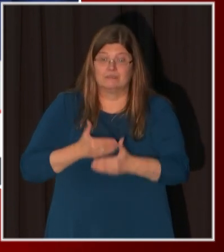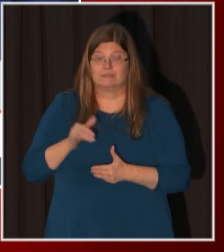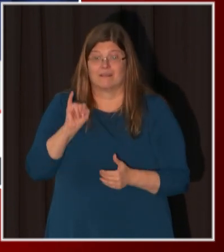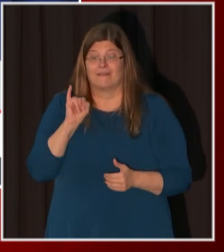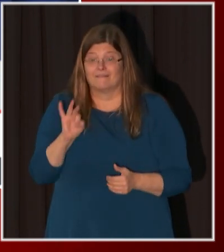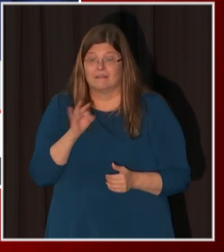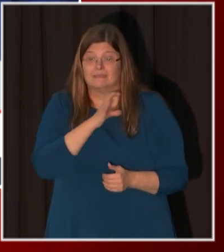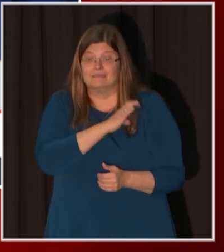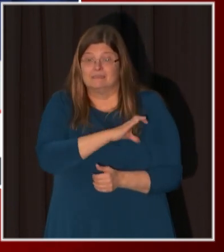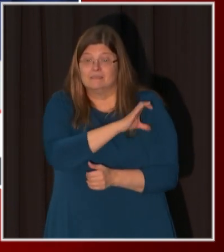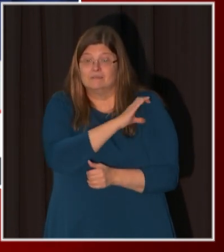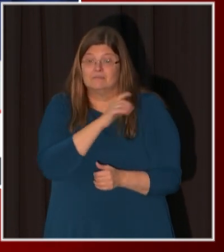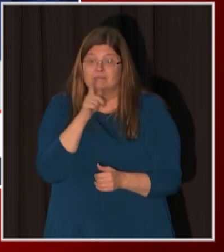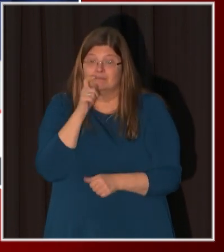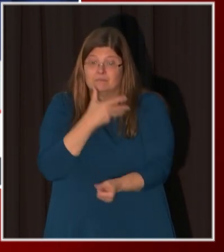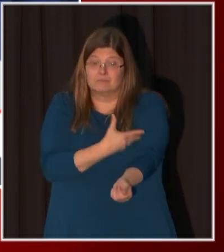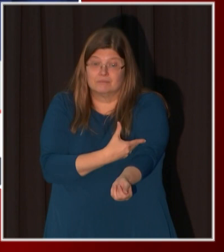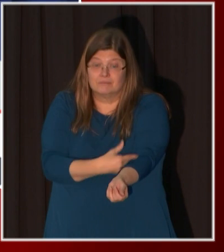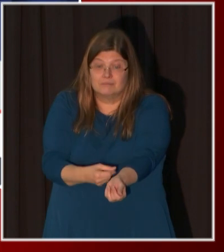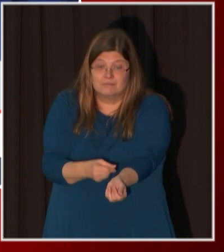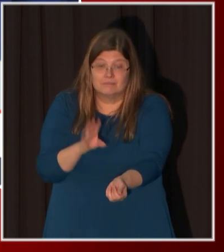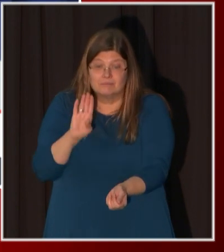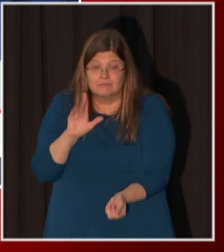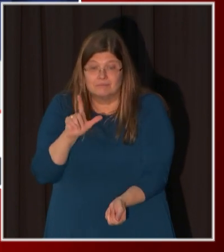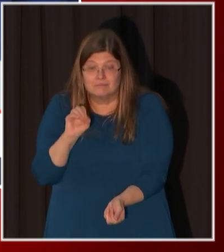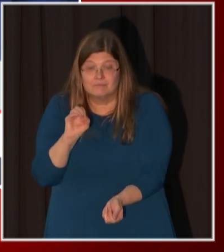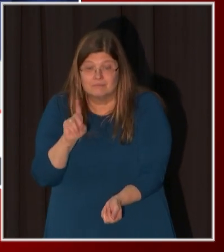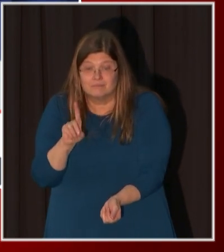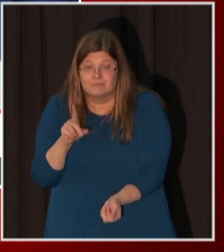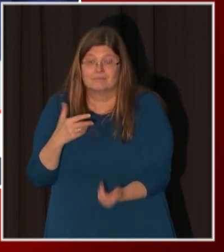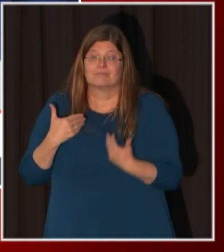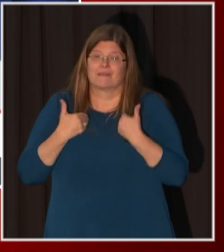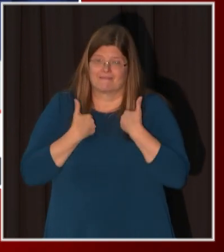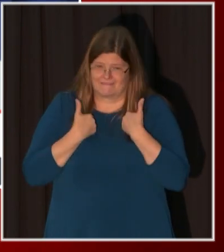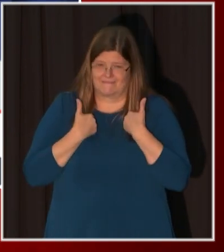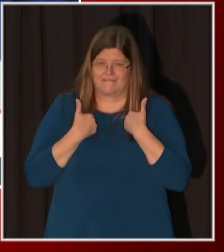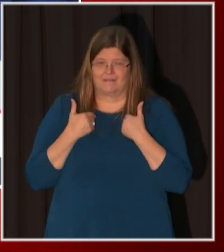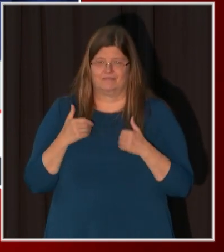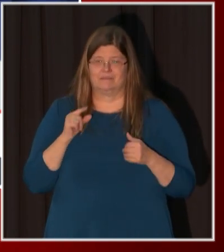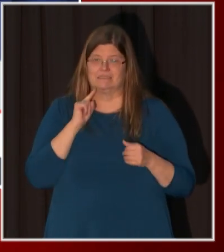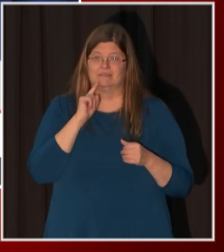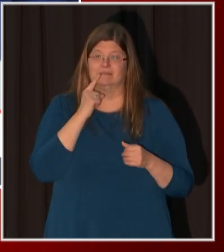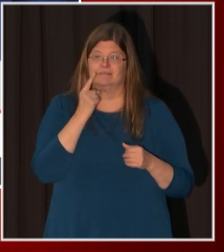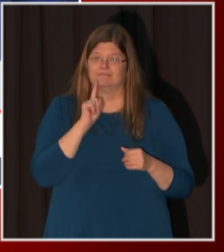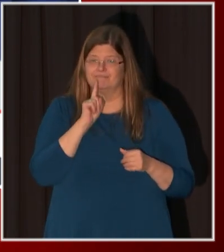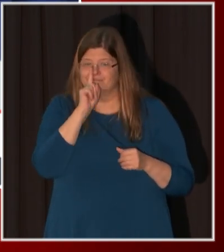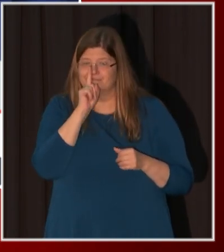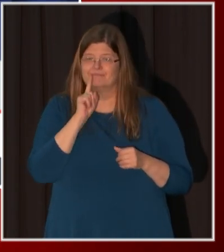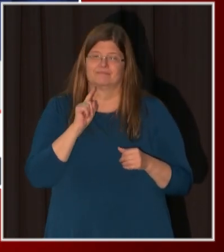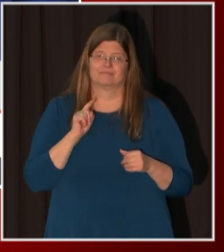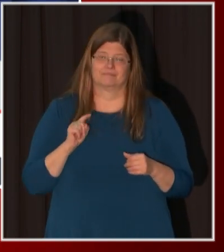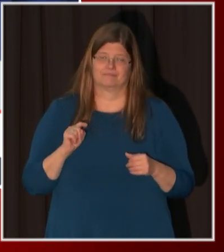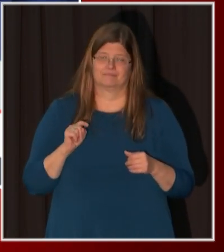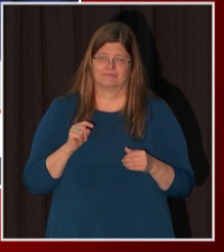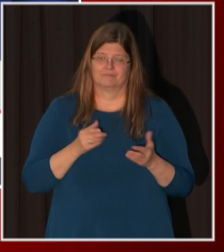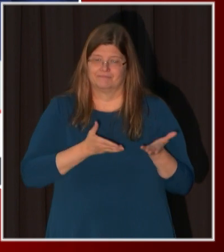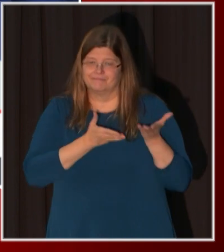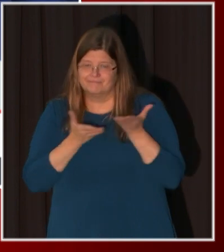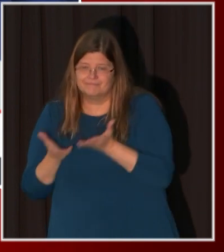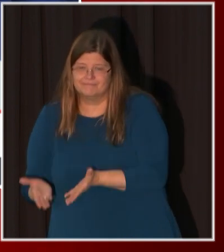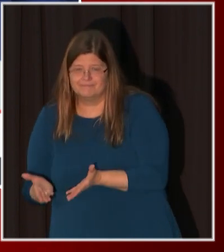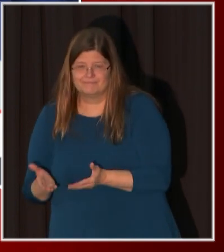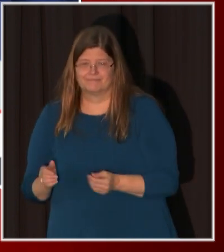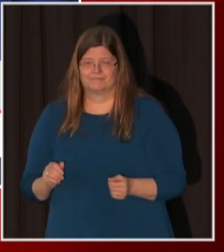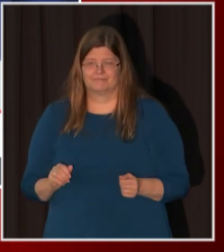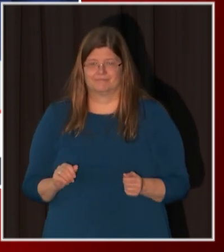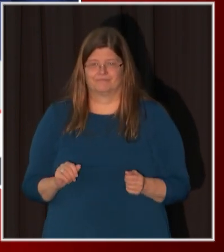the sampling have the sampling kits, meaning the swabs, the viral transport media that they need on the